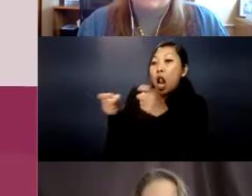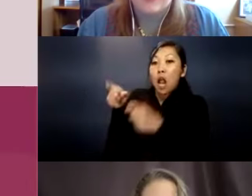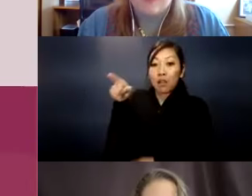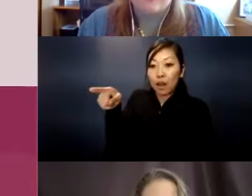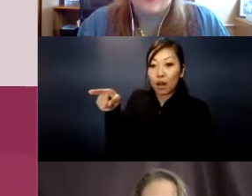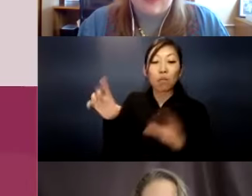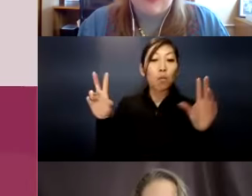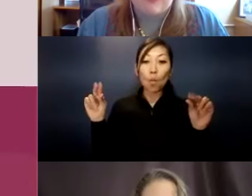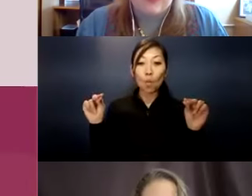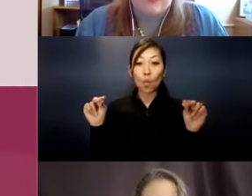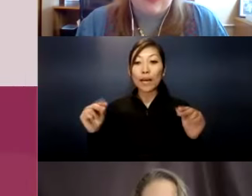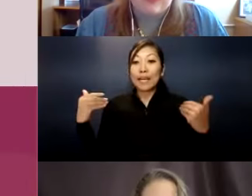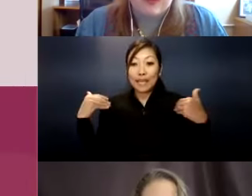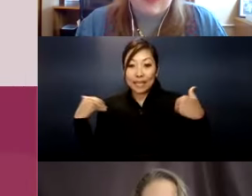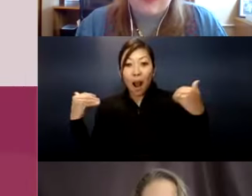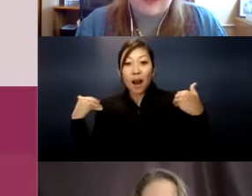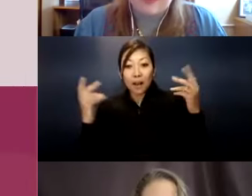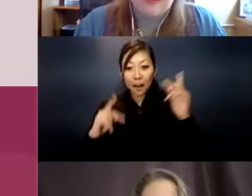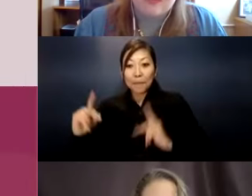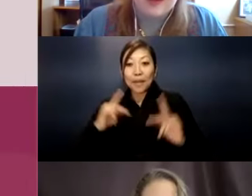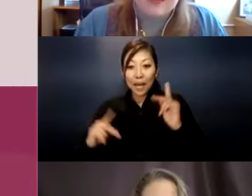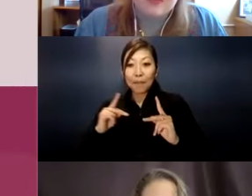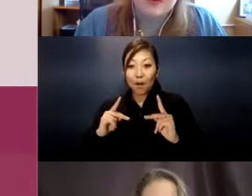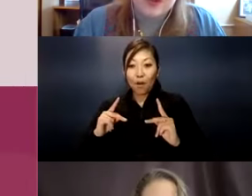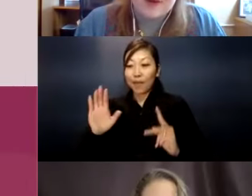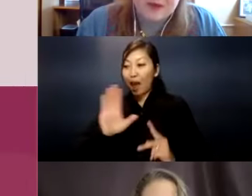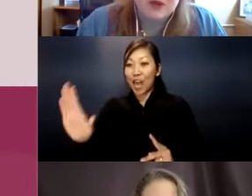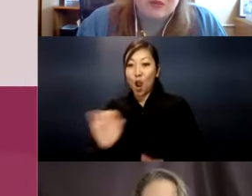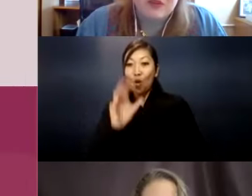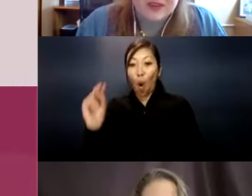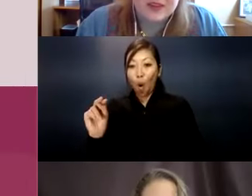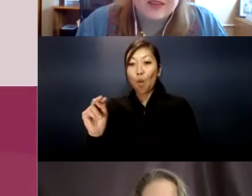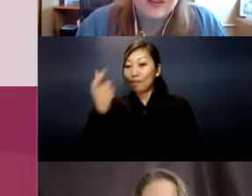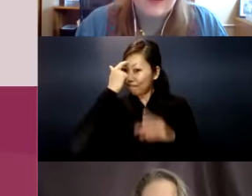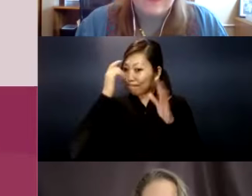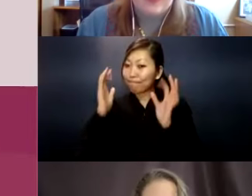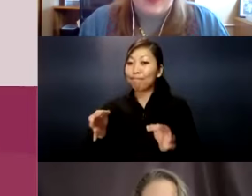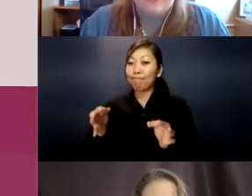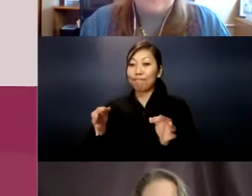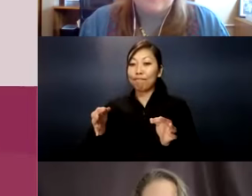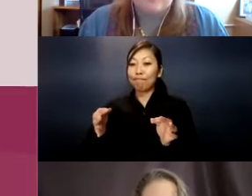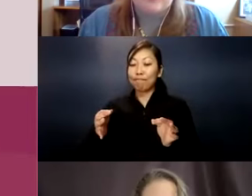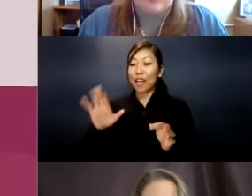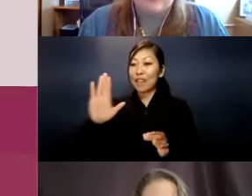We want to allow the young people that we work with to make up their own minds about how they want to proceed.